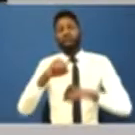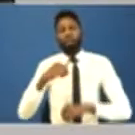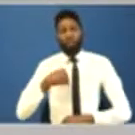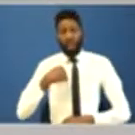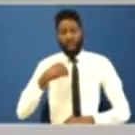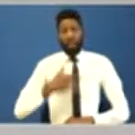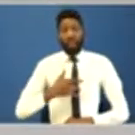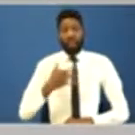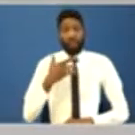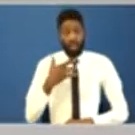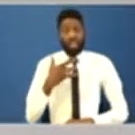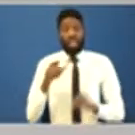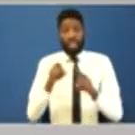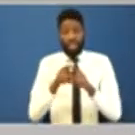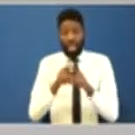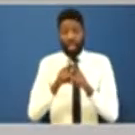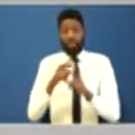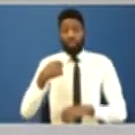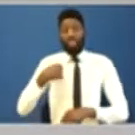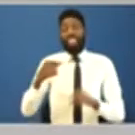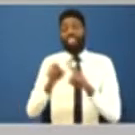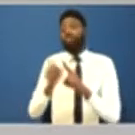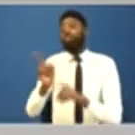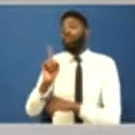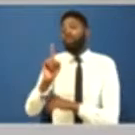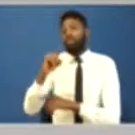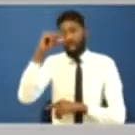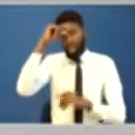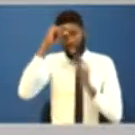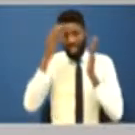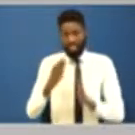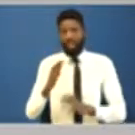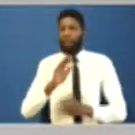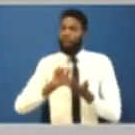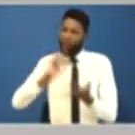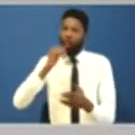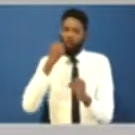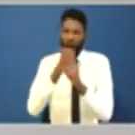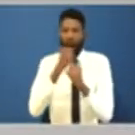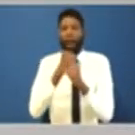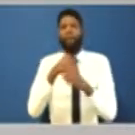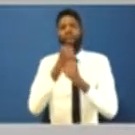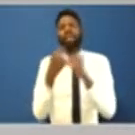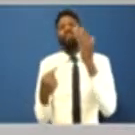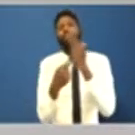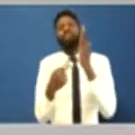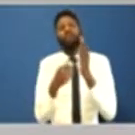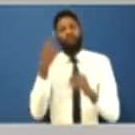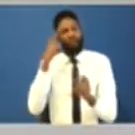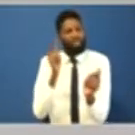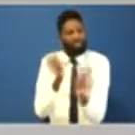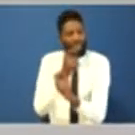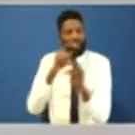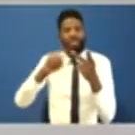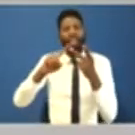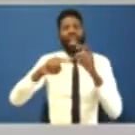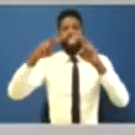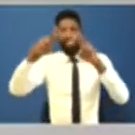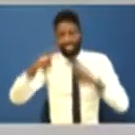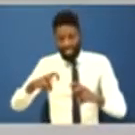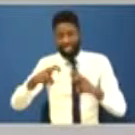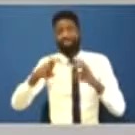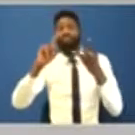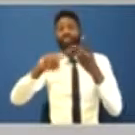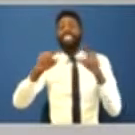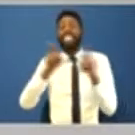that what in as nairobi governor i'll digitize a lot of operation in terms of tracking investigation and further will